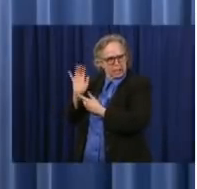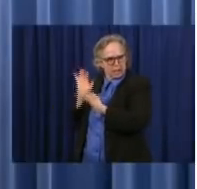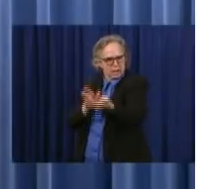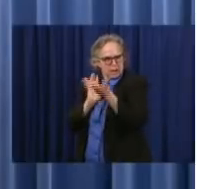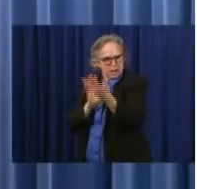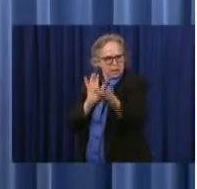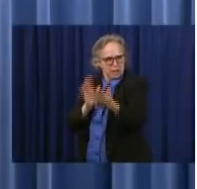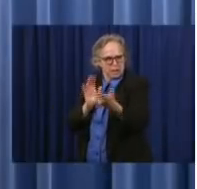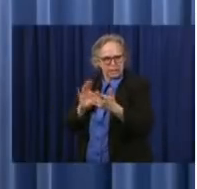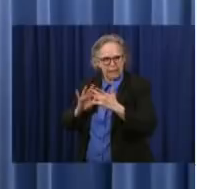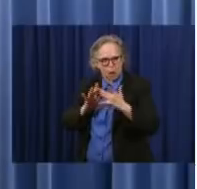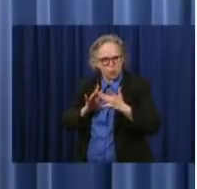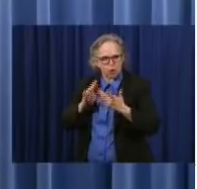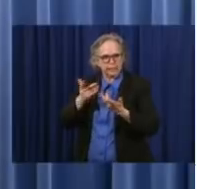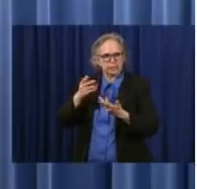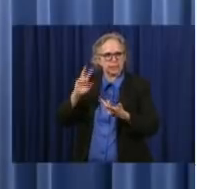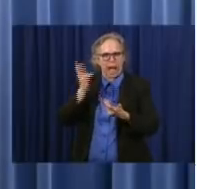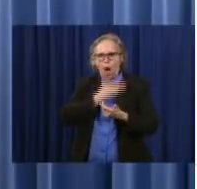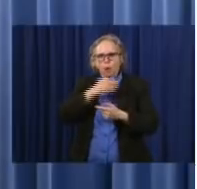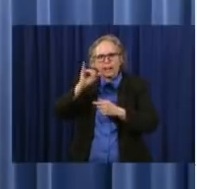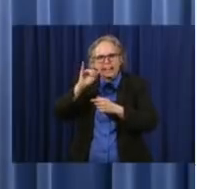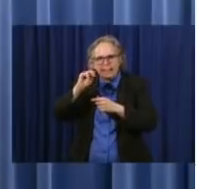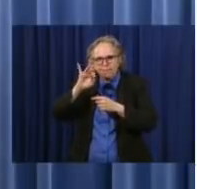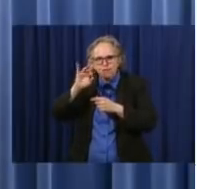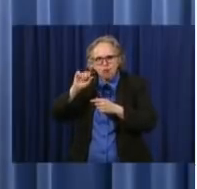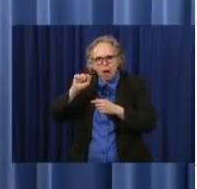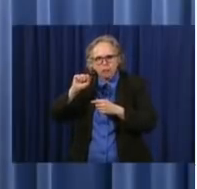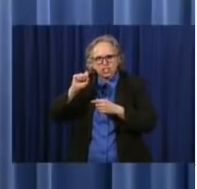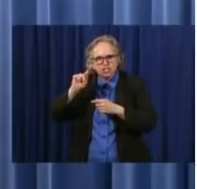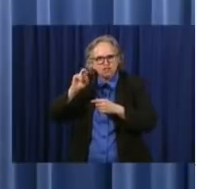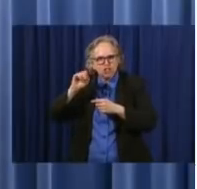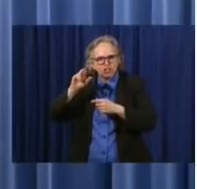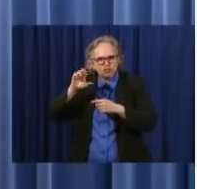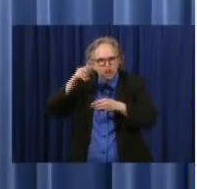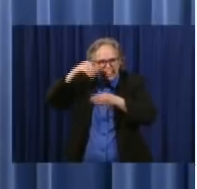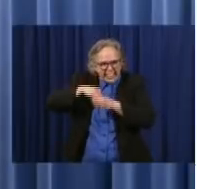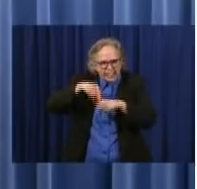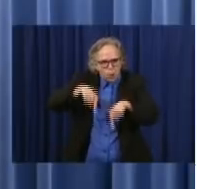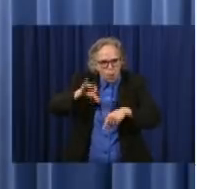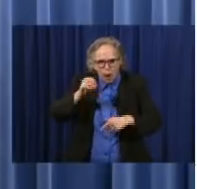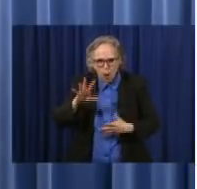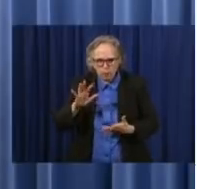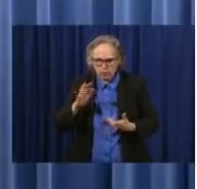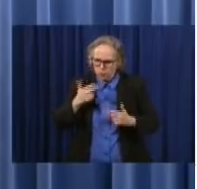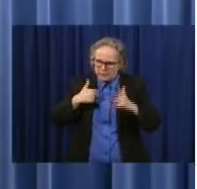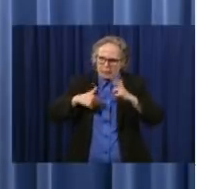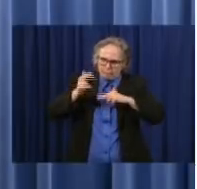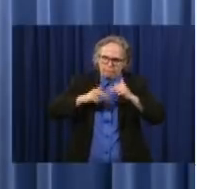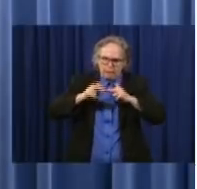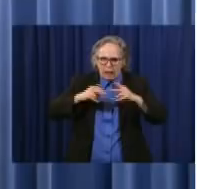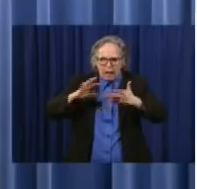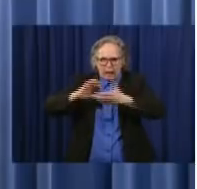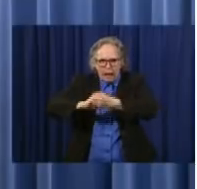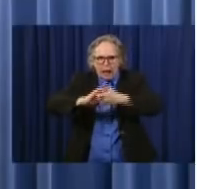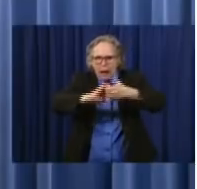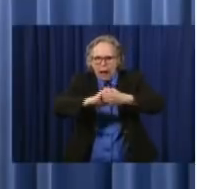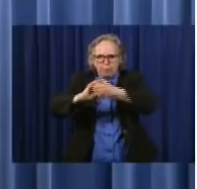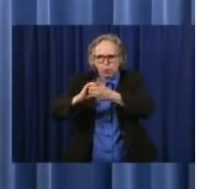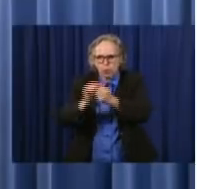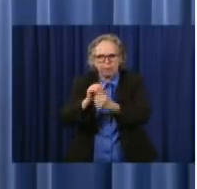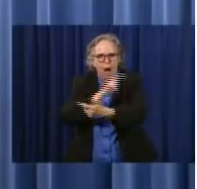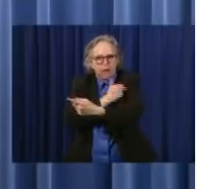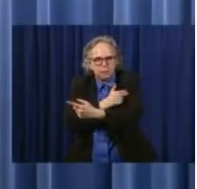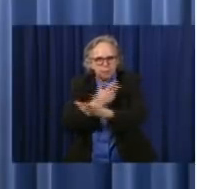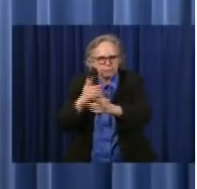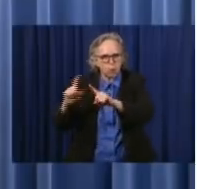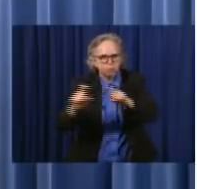we go. And, you know, we're going to continue to build that in conjunction with the hospital. So we're going to see the testing. My point